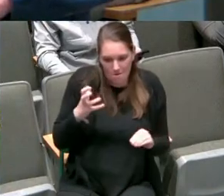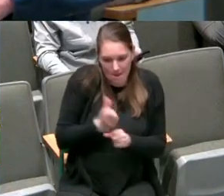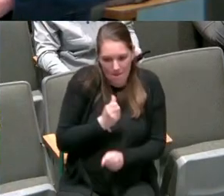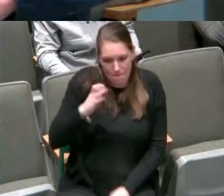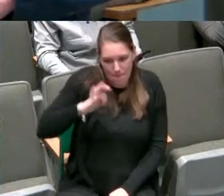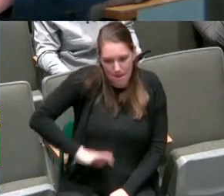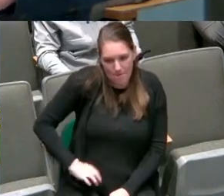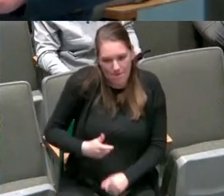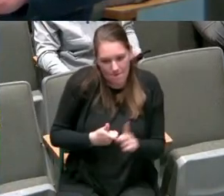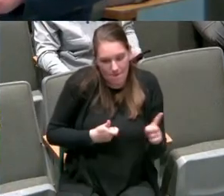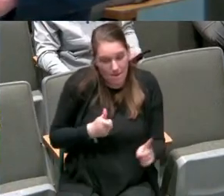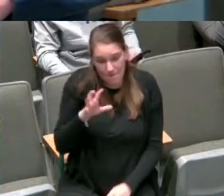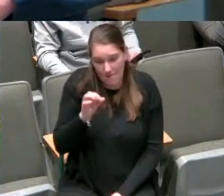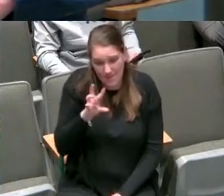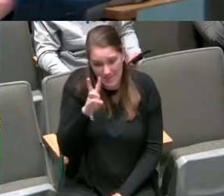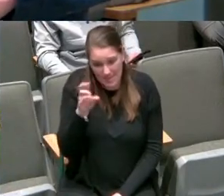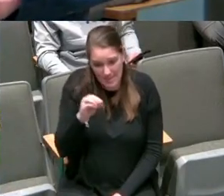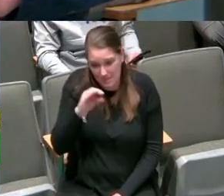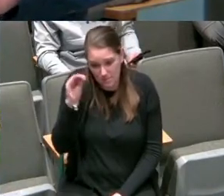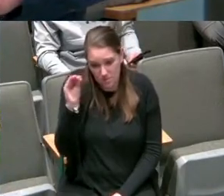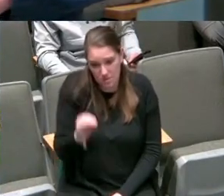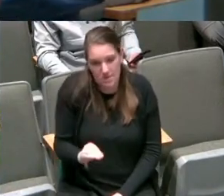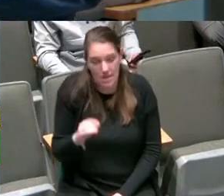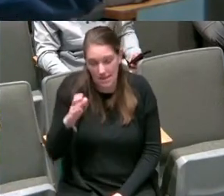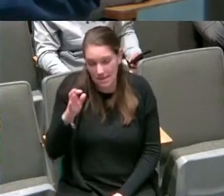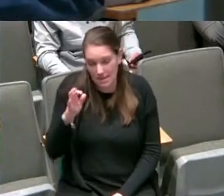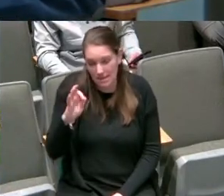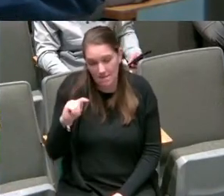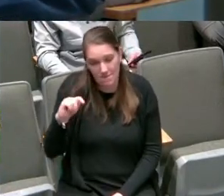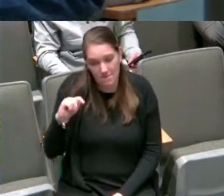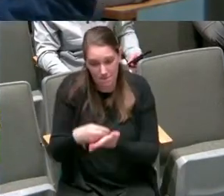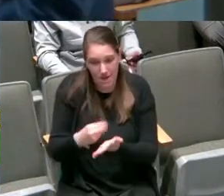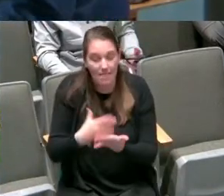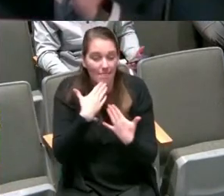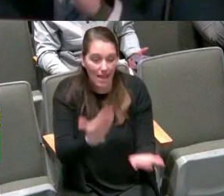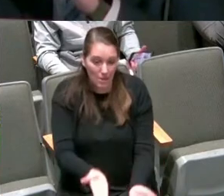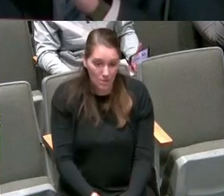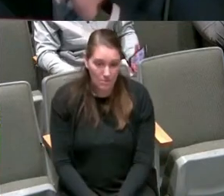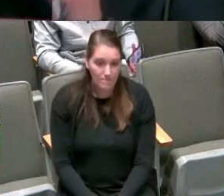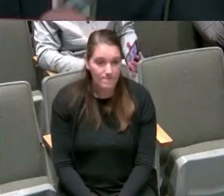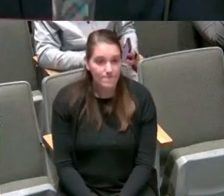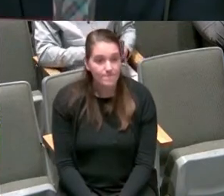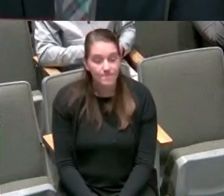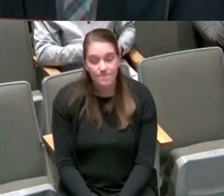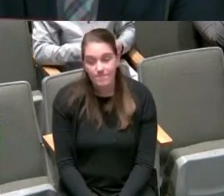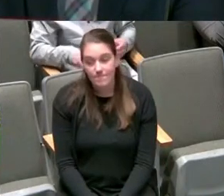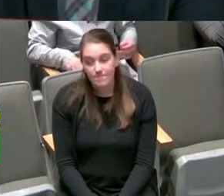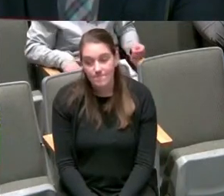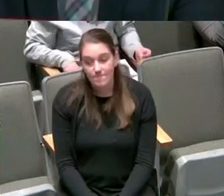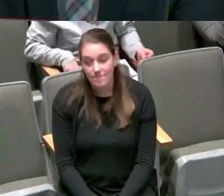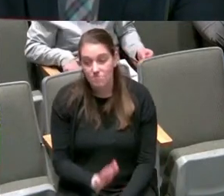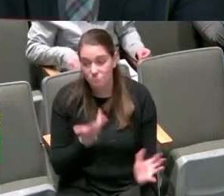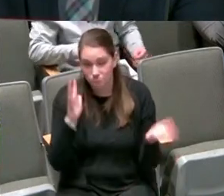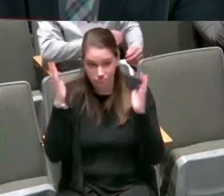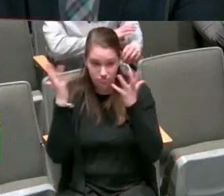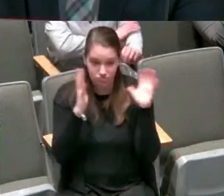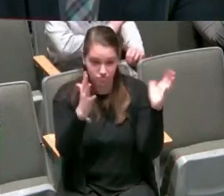from 50 to 60 percent of the tax dollars thank you thank you